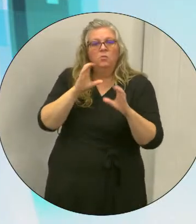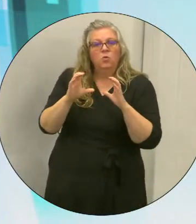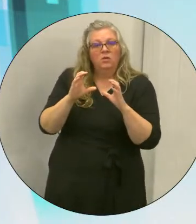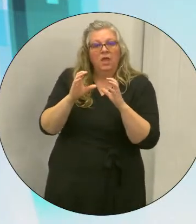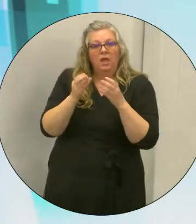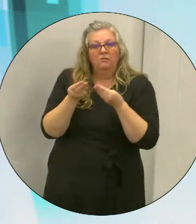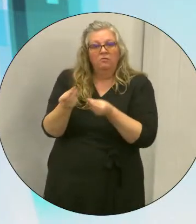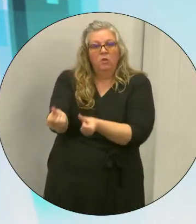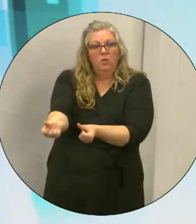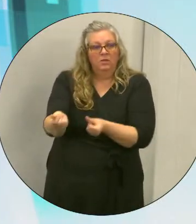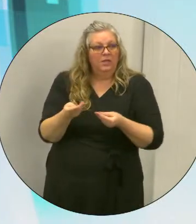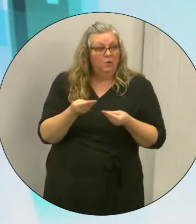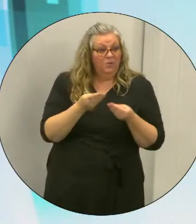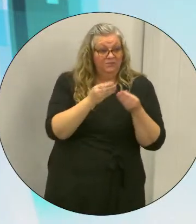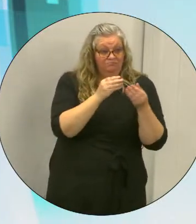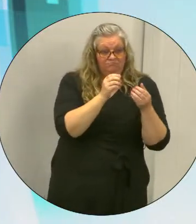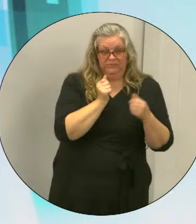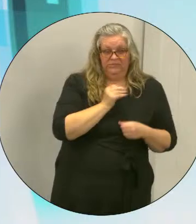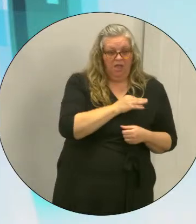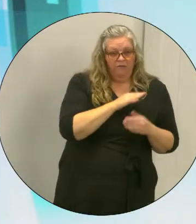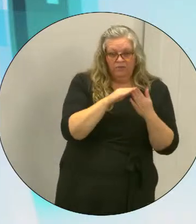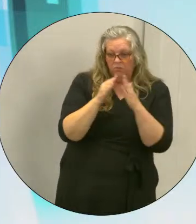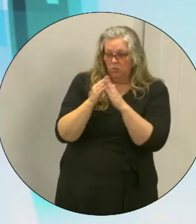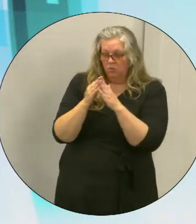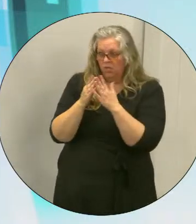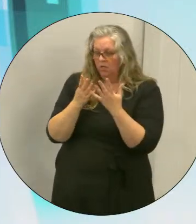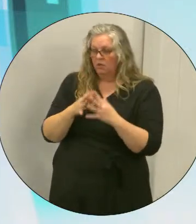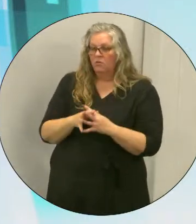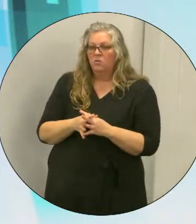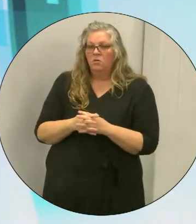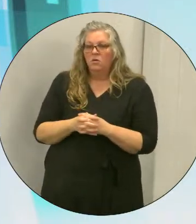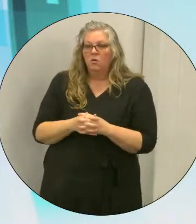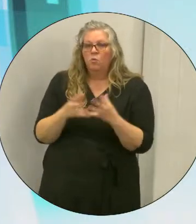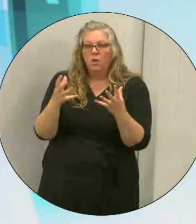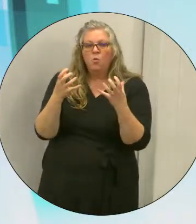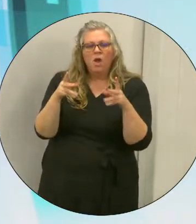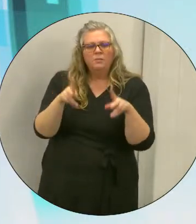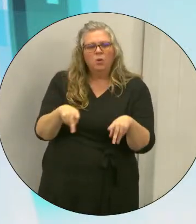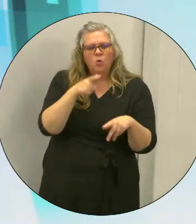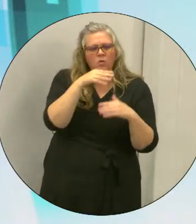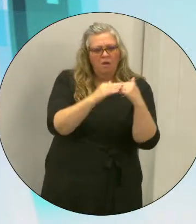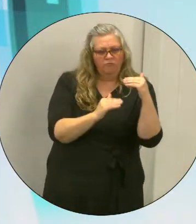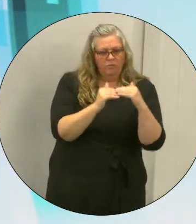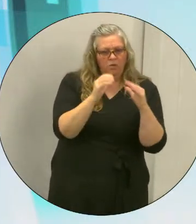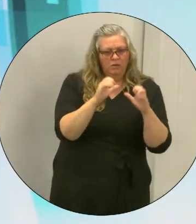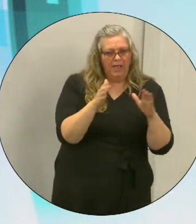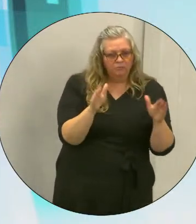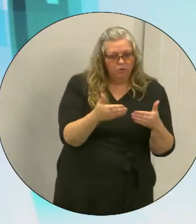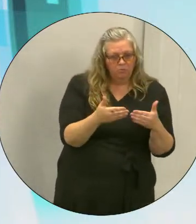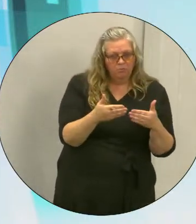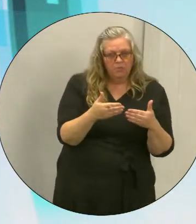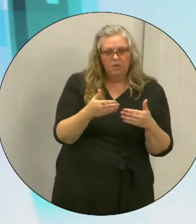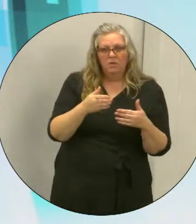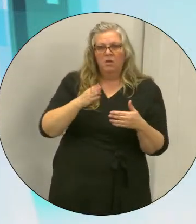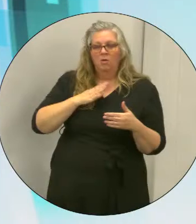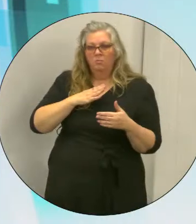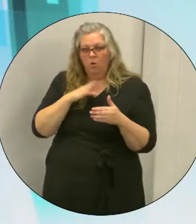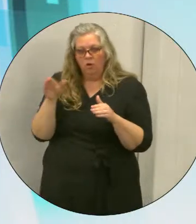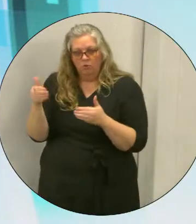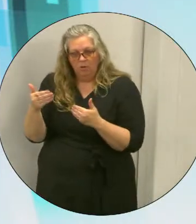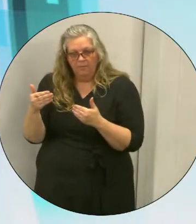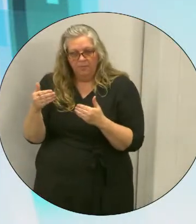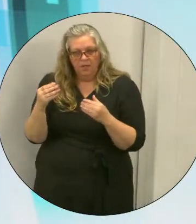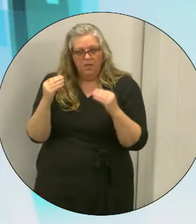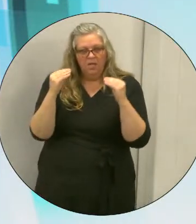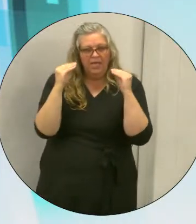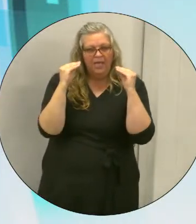both staff and the community. We need a person who is just as comfortable in a classroom or a boardroom, a teacher leader